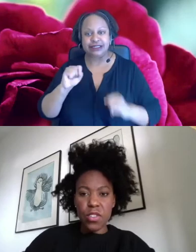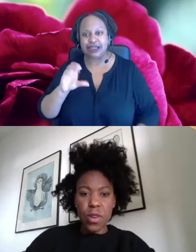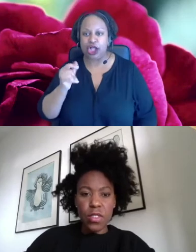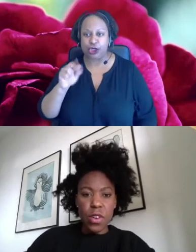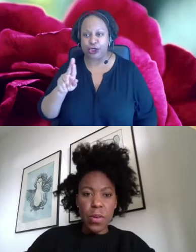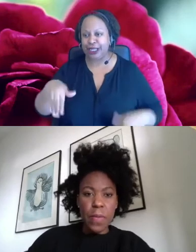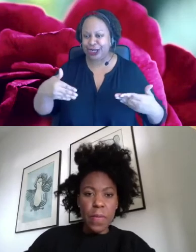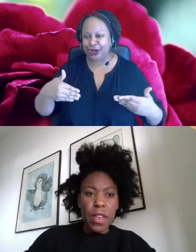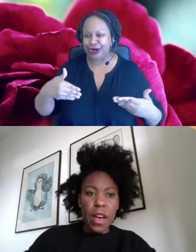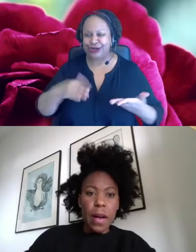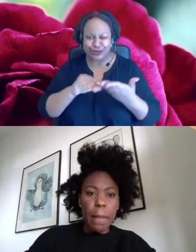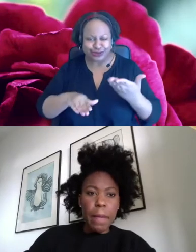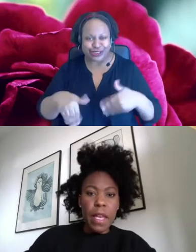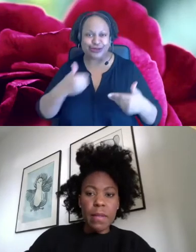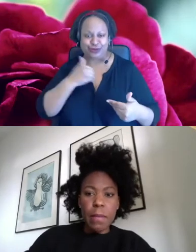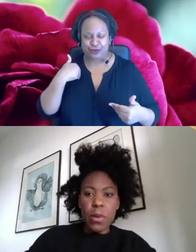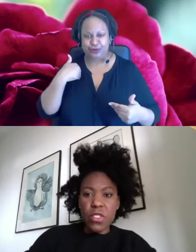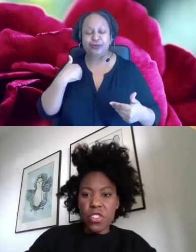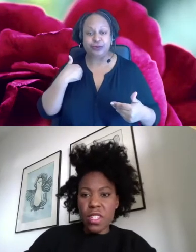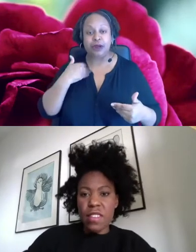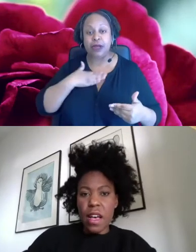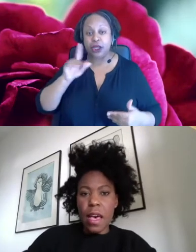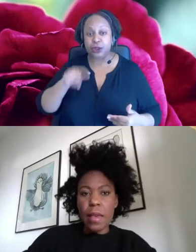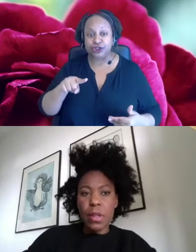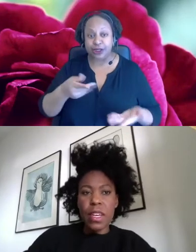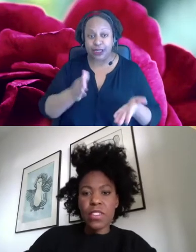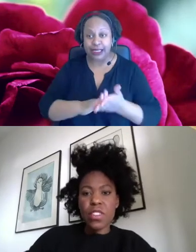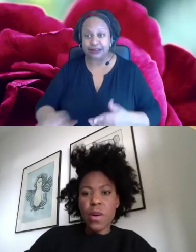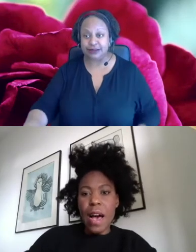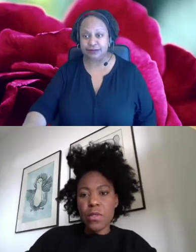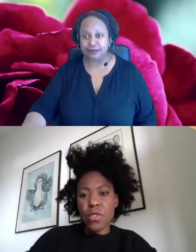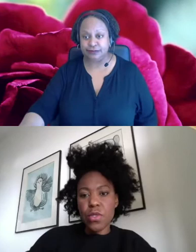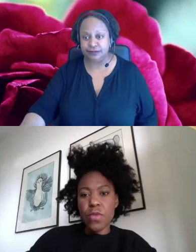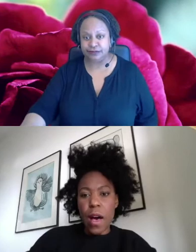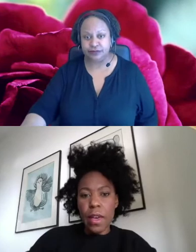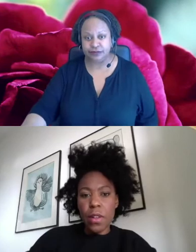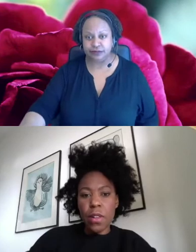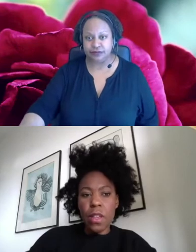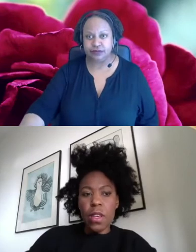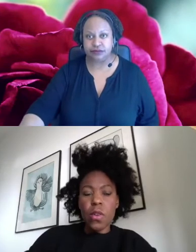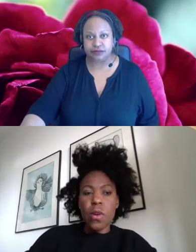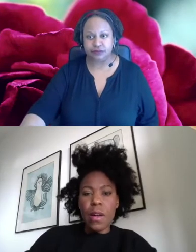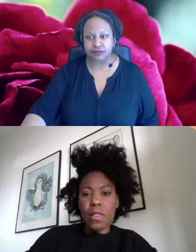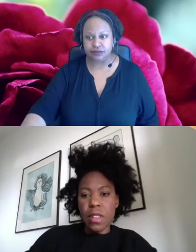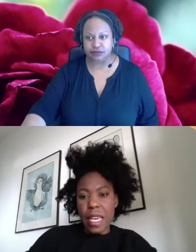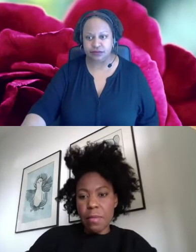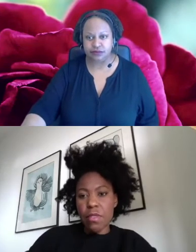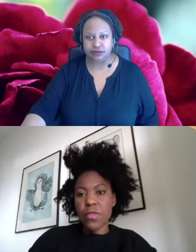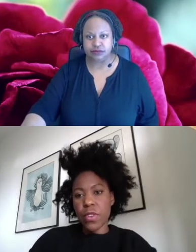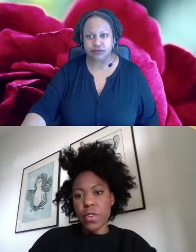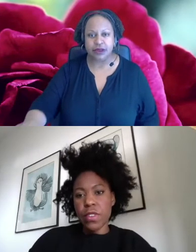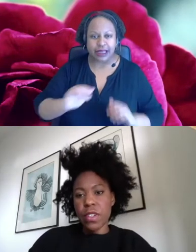in Toronto. And my question is, I would like to know how to file or how to